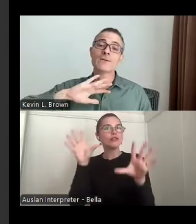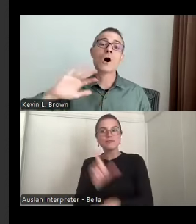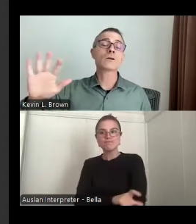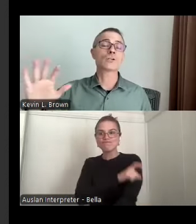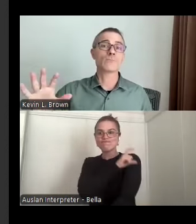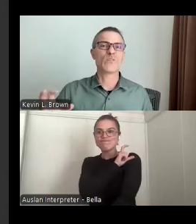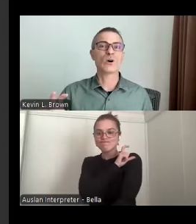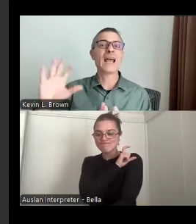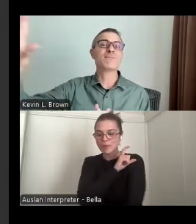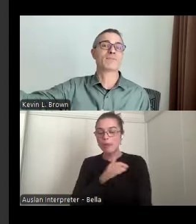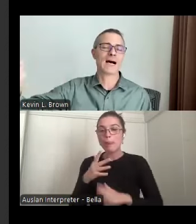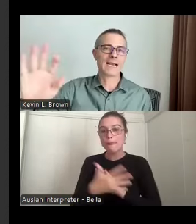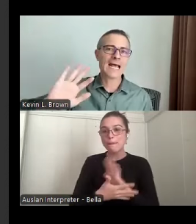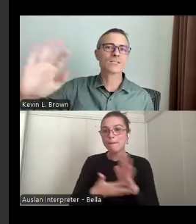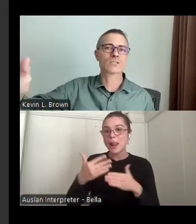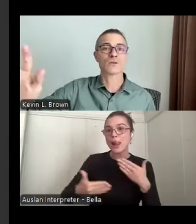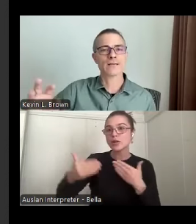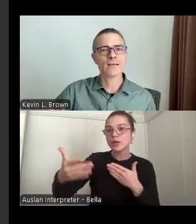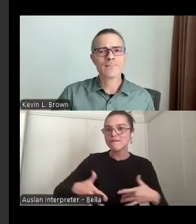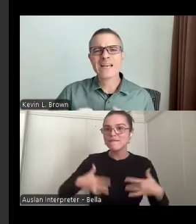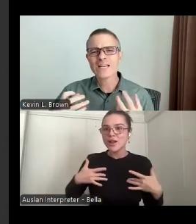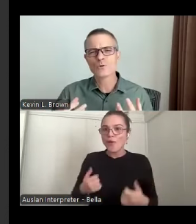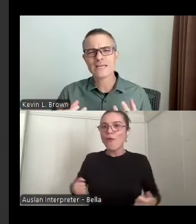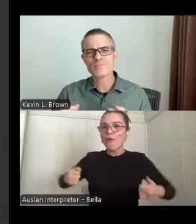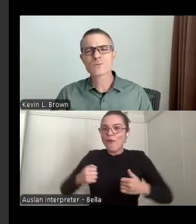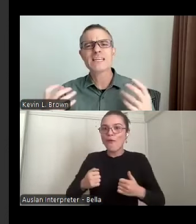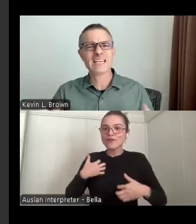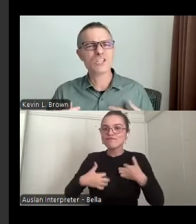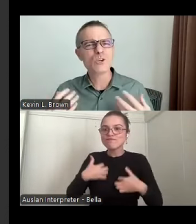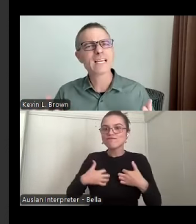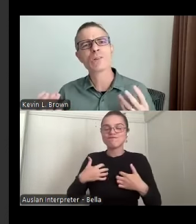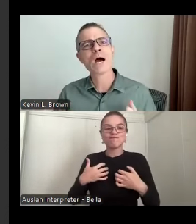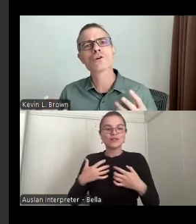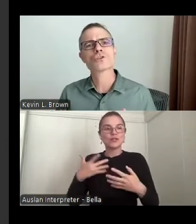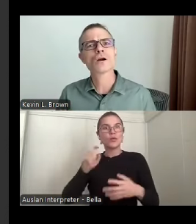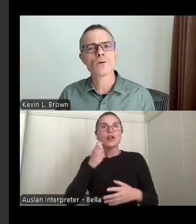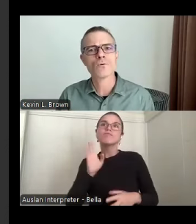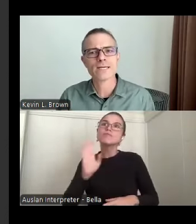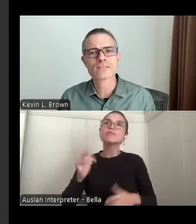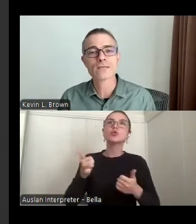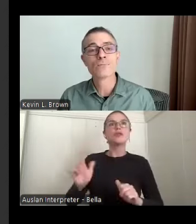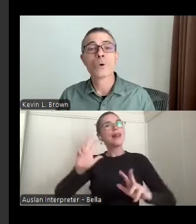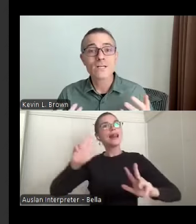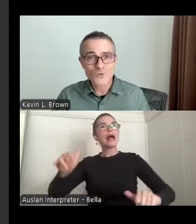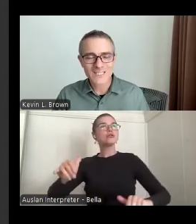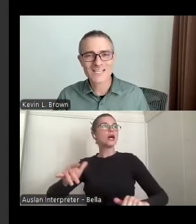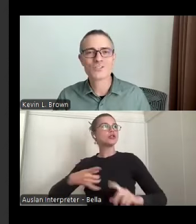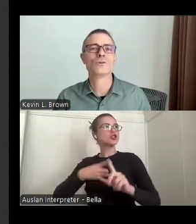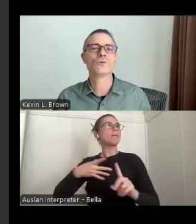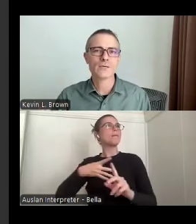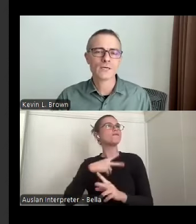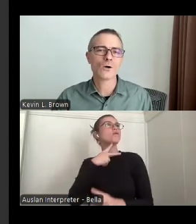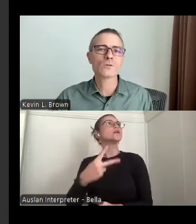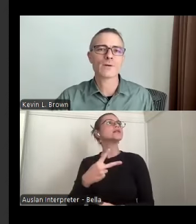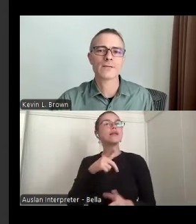in the long term, you'll feel amplified externally, meaning you'll be speaking and using a louder, sharper voice, which will lead